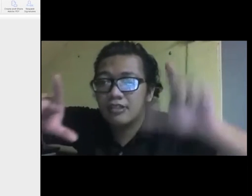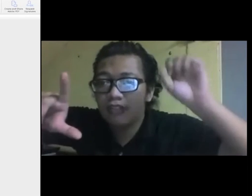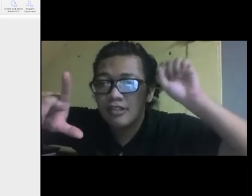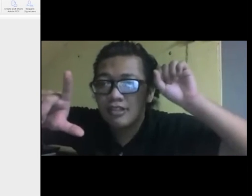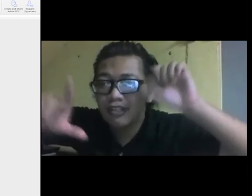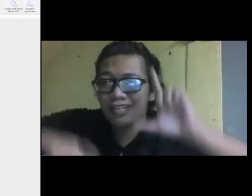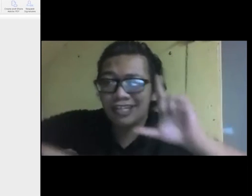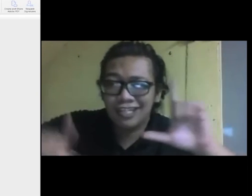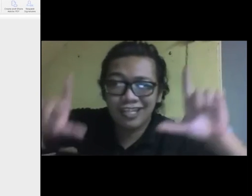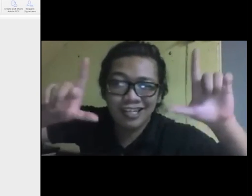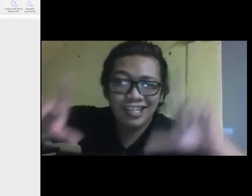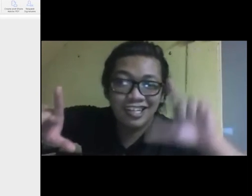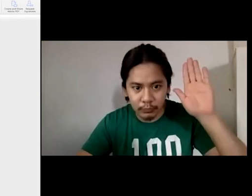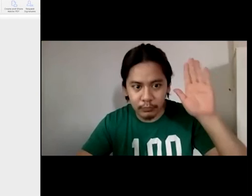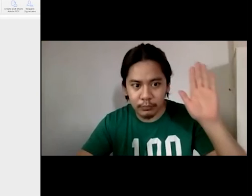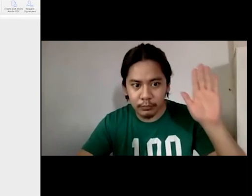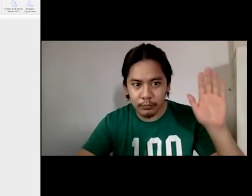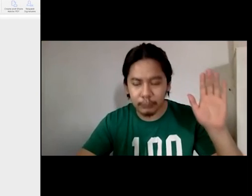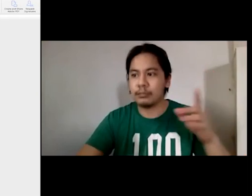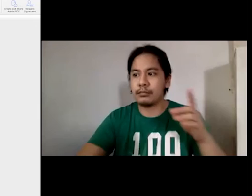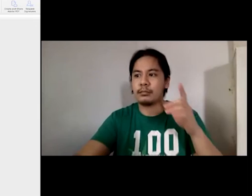Thin and Okay. thick with That's fine. classifier. Yeah. Okay.